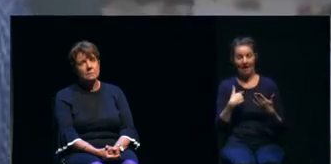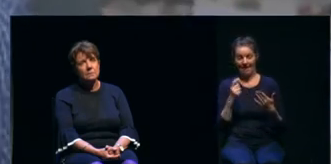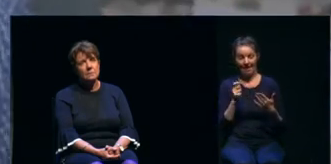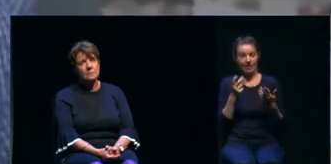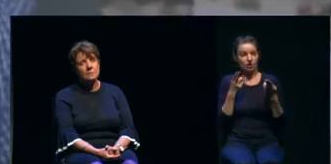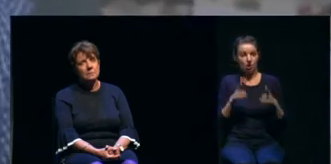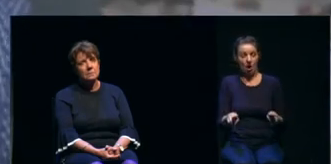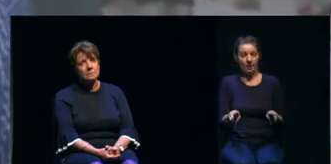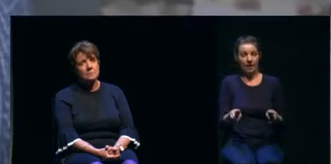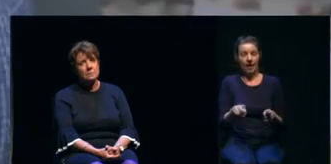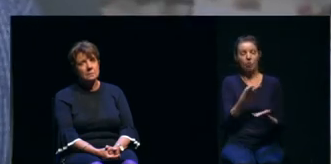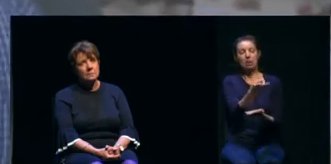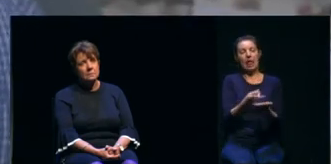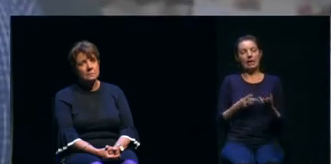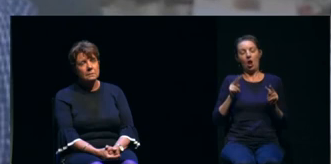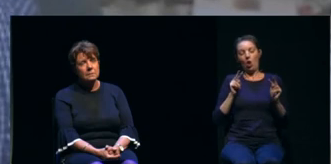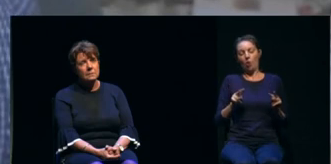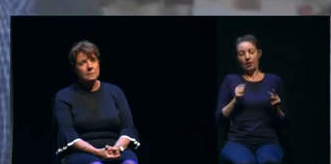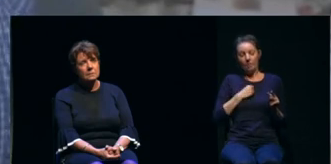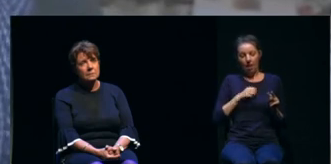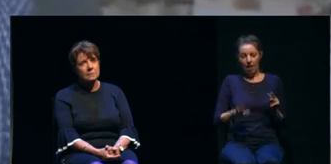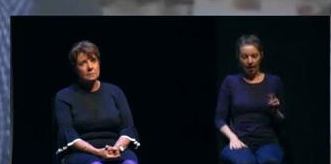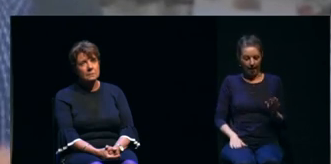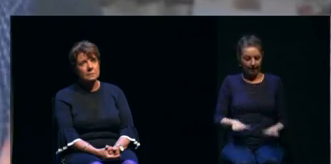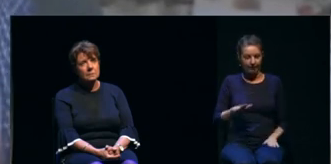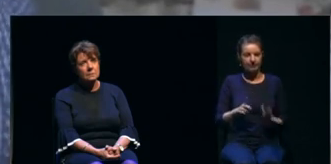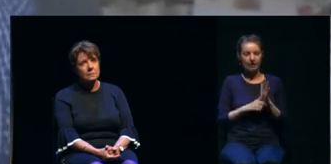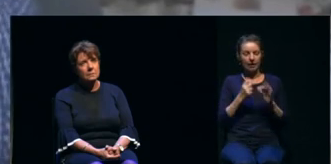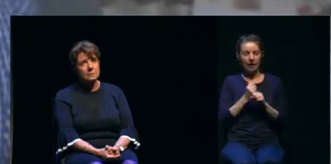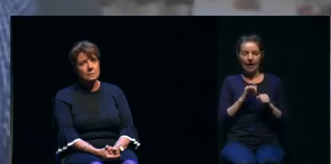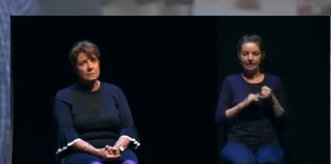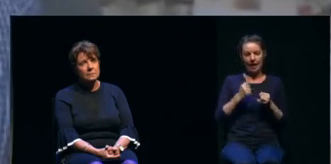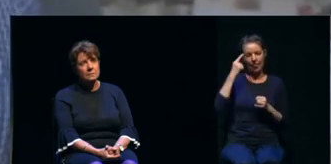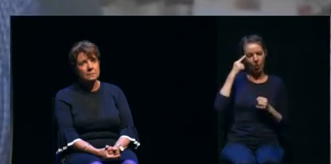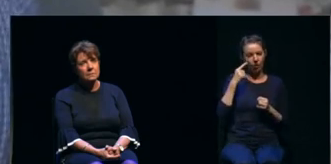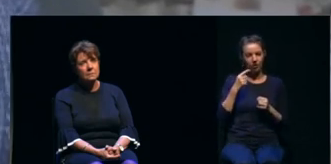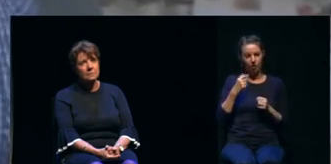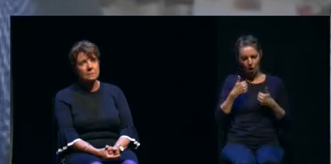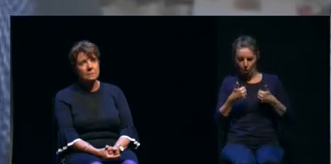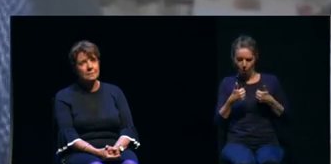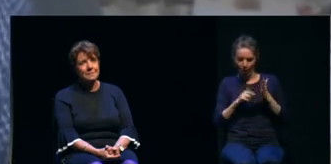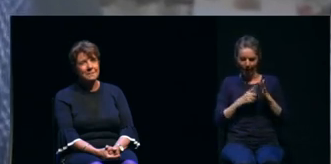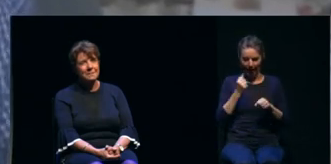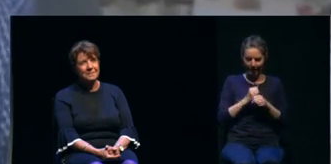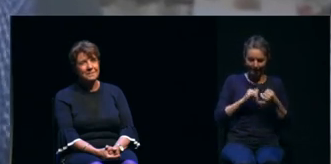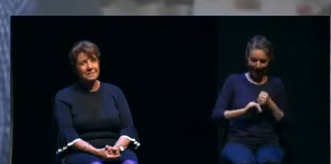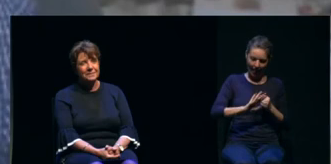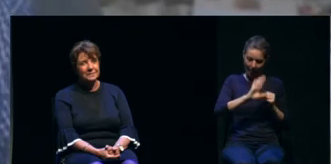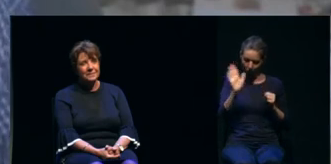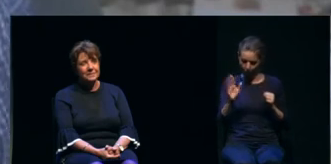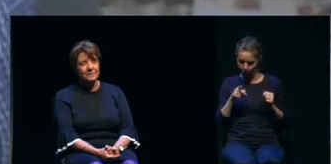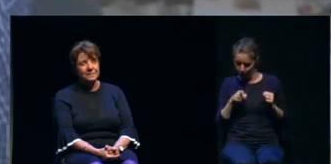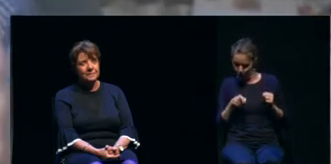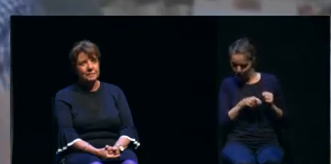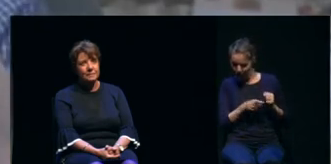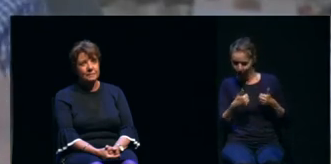there looking at my legs in bed and for the first time went, I like good old legs. Hi, there you are. Like, you're